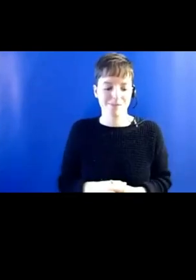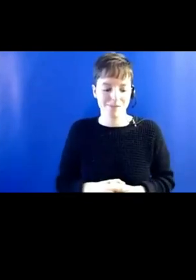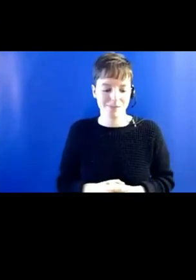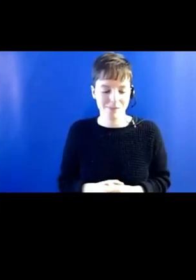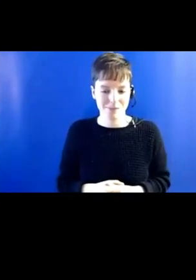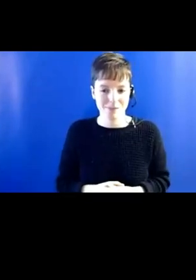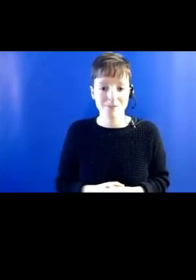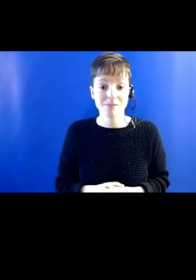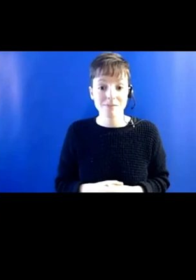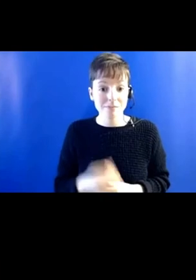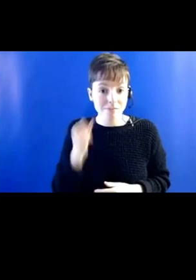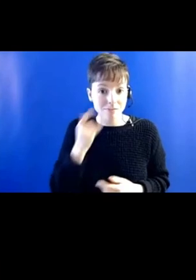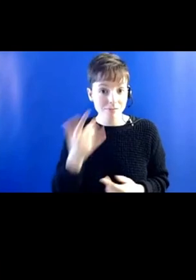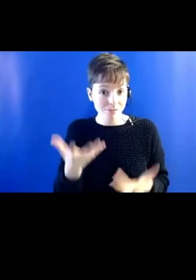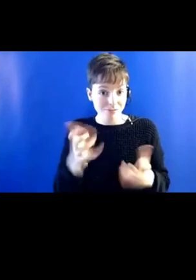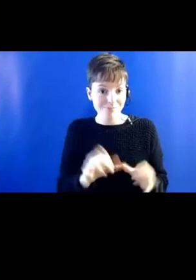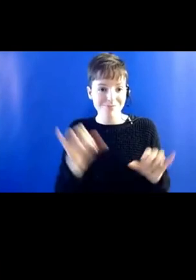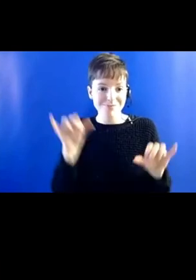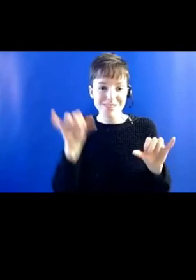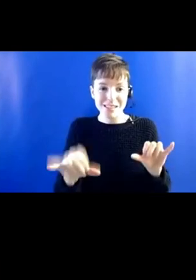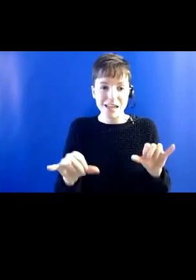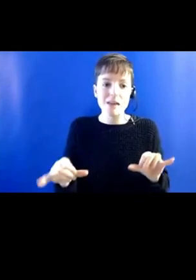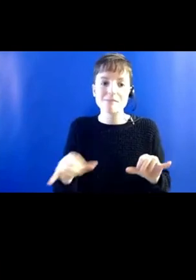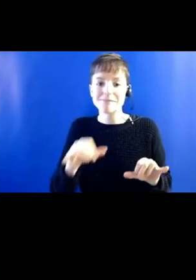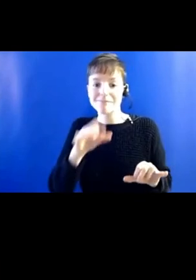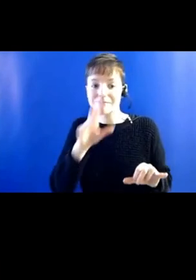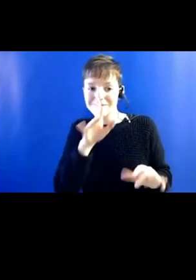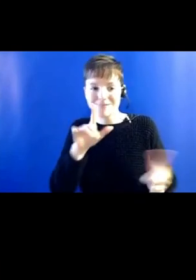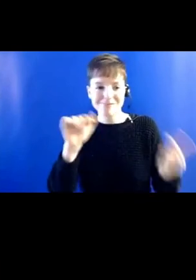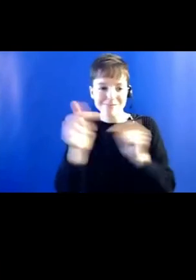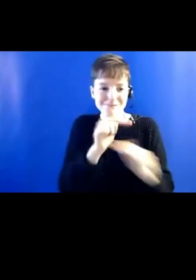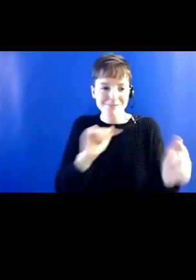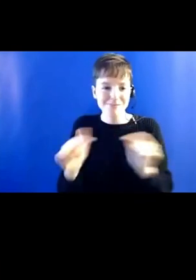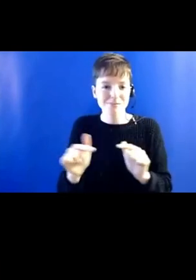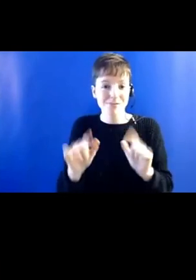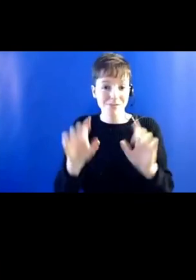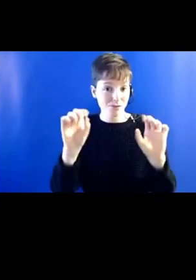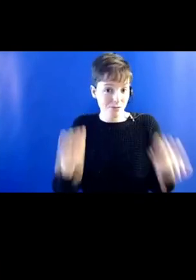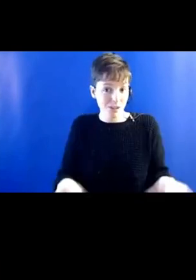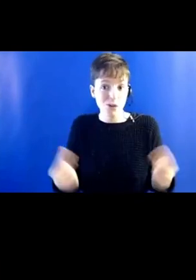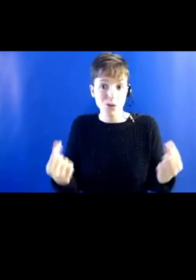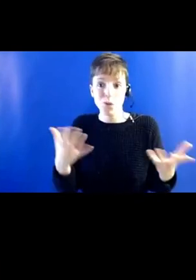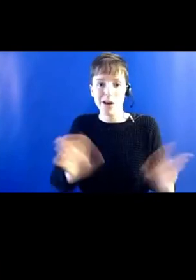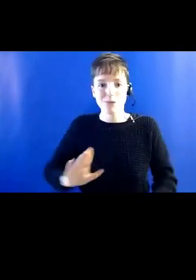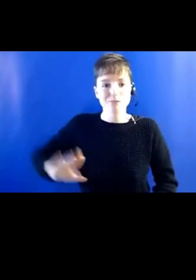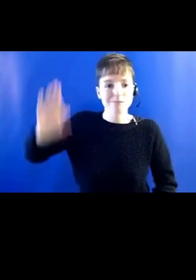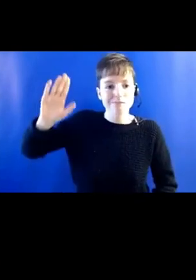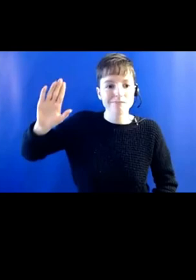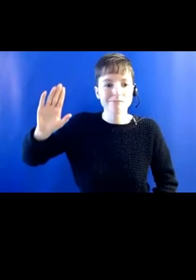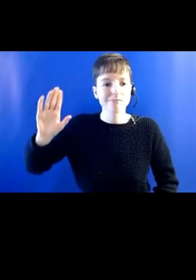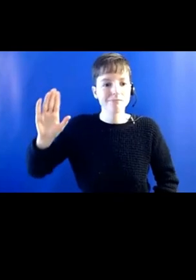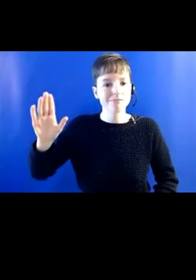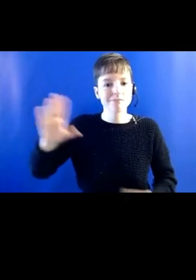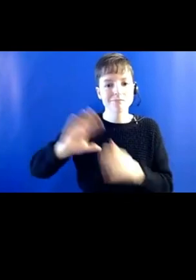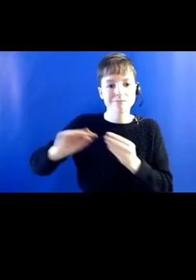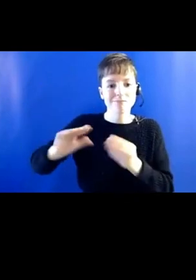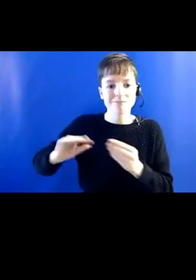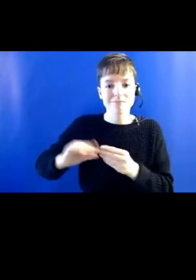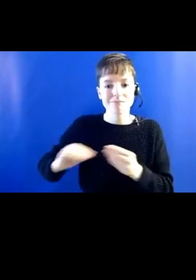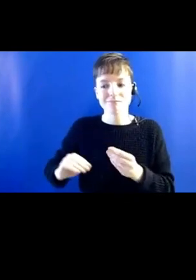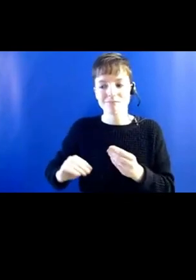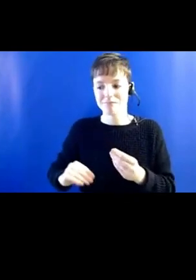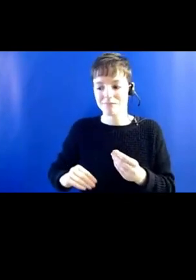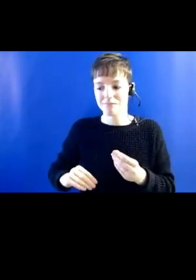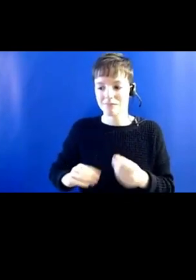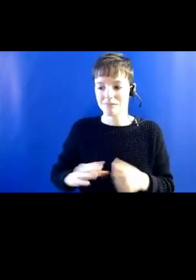so for those of you who would like to remain in the main room for an oral discussion, please use the raise hand function if you want to speak.